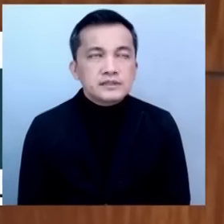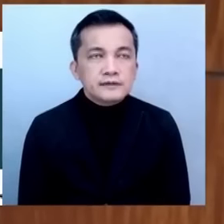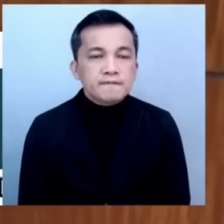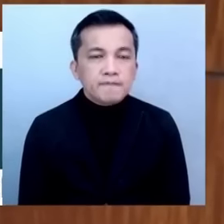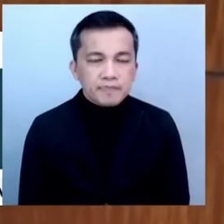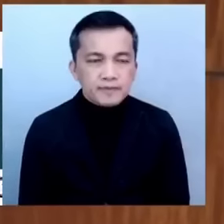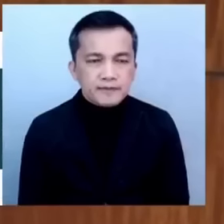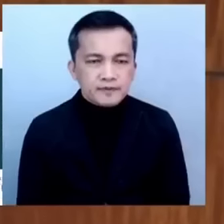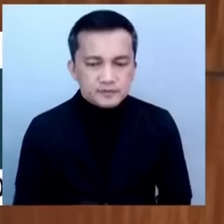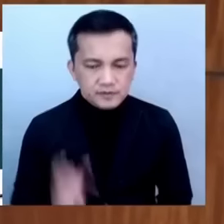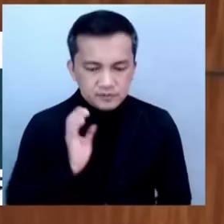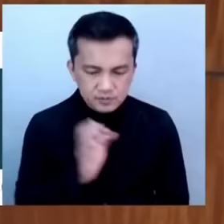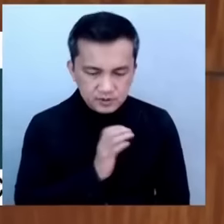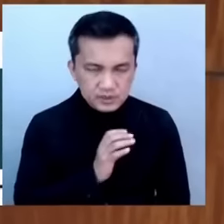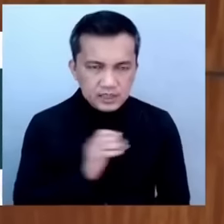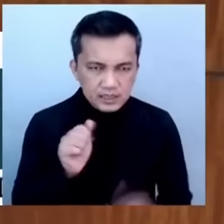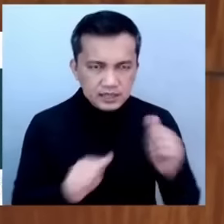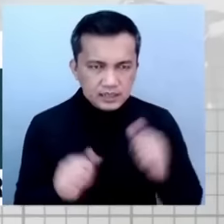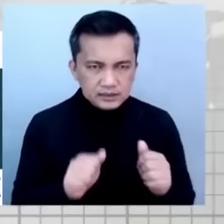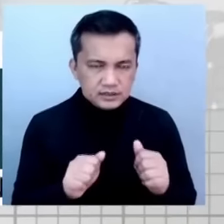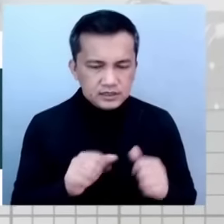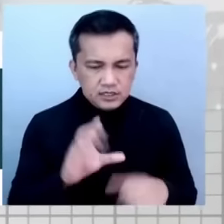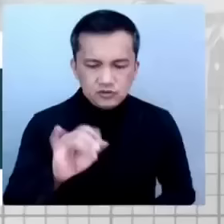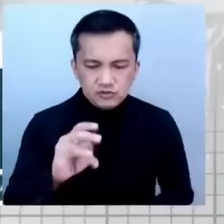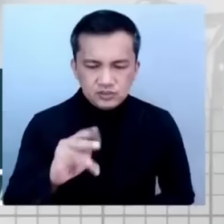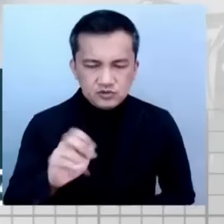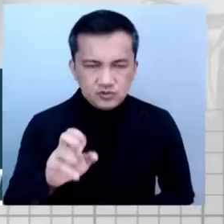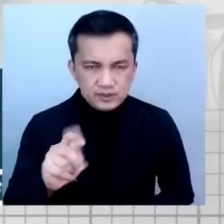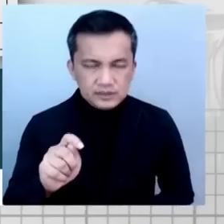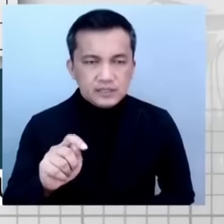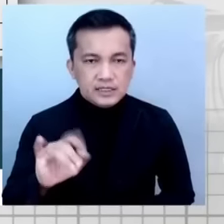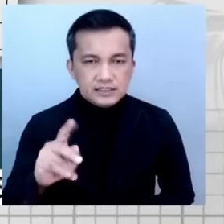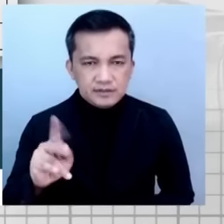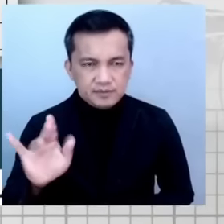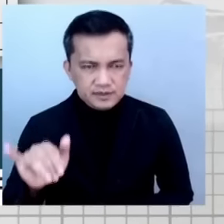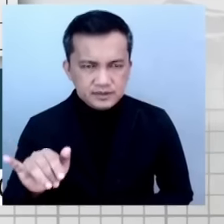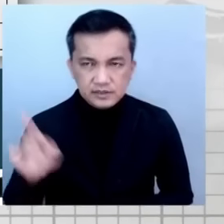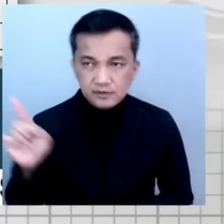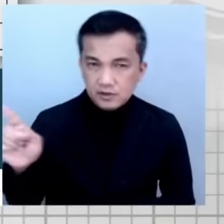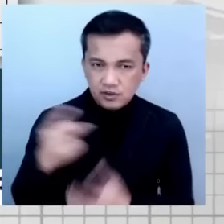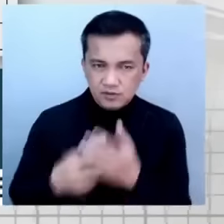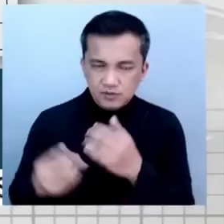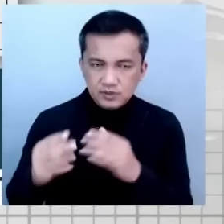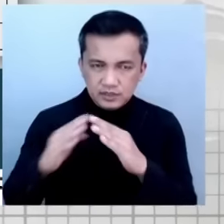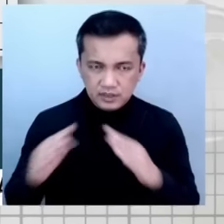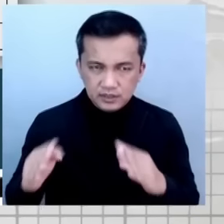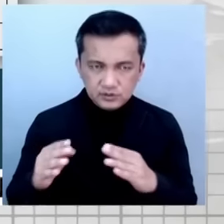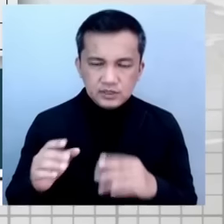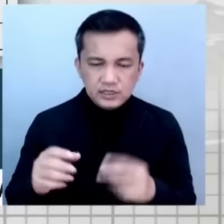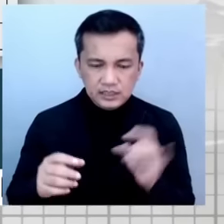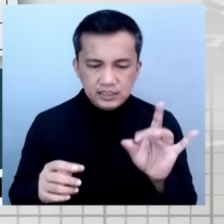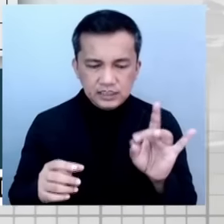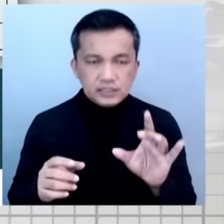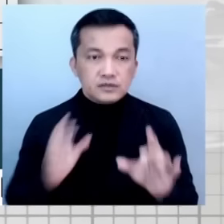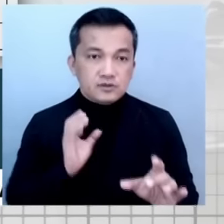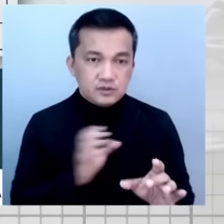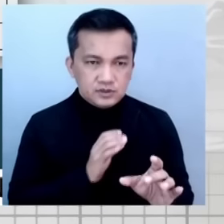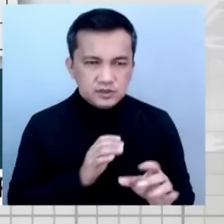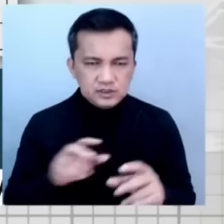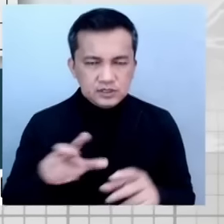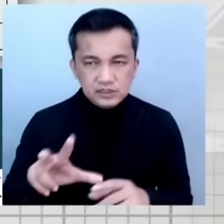of Congress acting as a constituent assembly. The House's resolution of both houses number 2 in the 18th Congress is among the